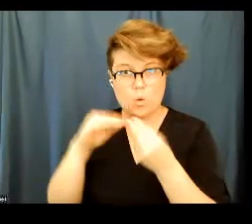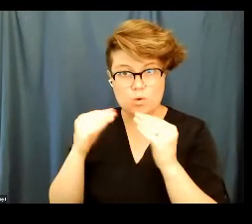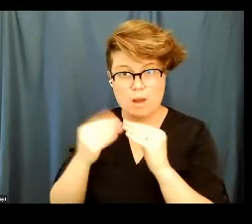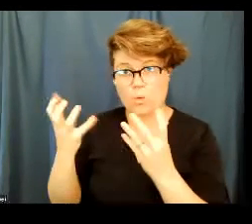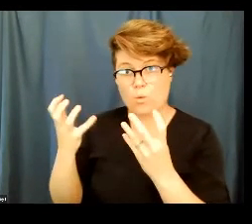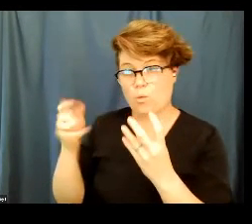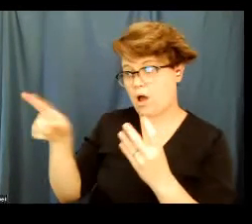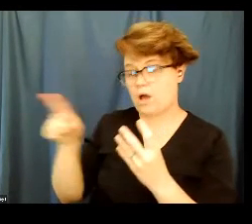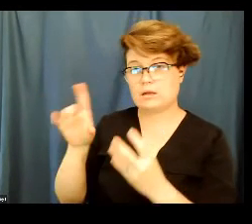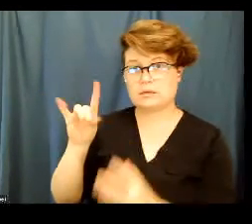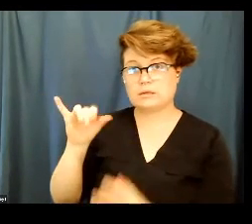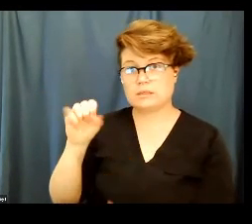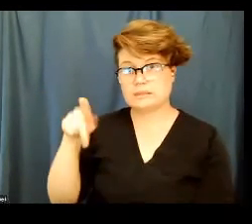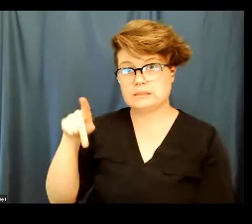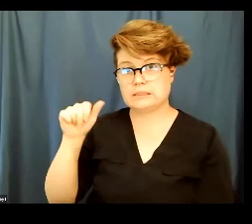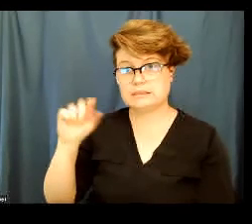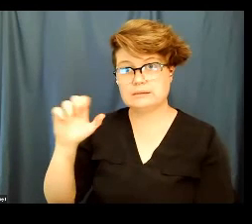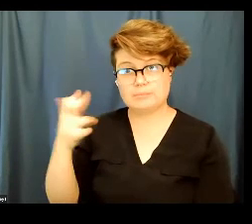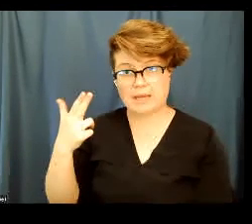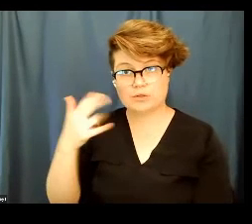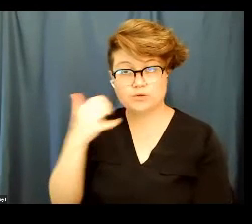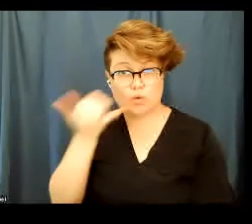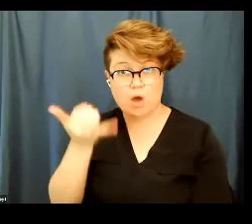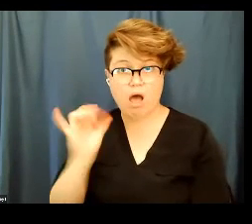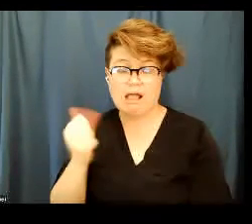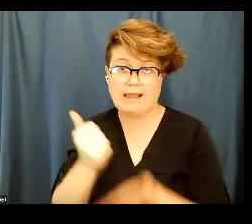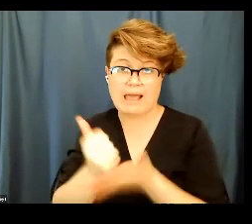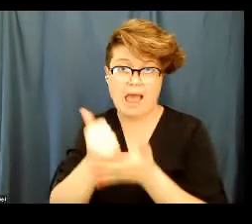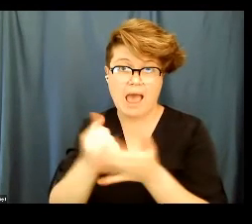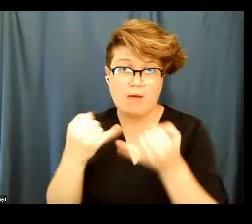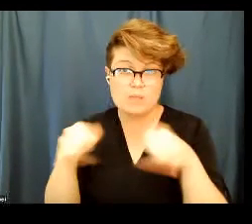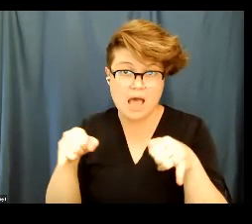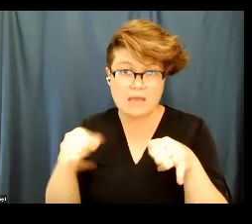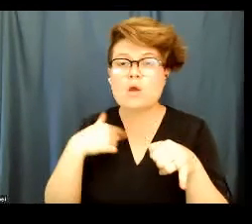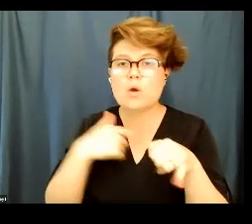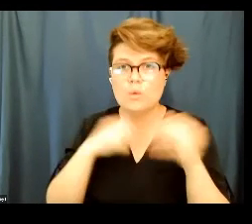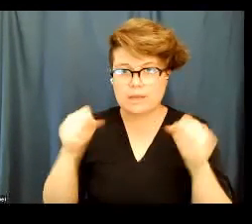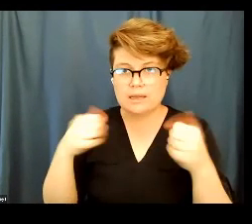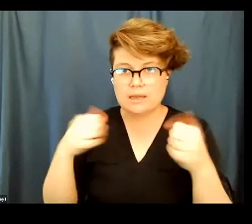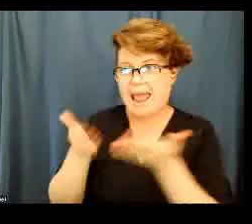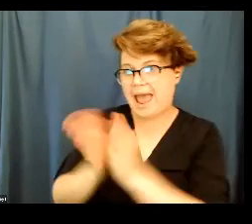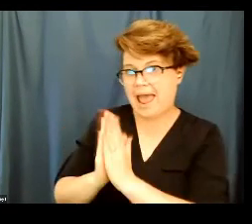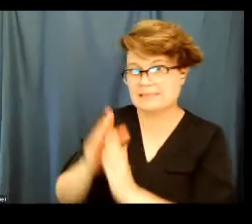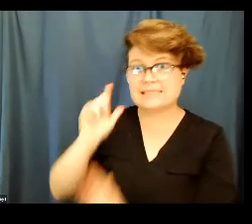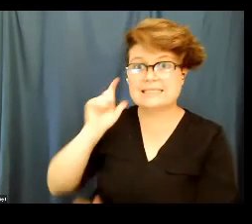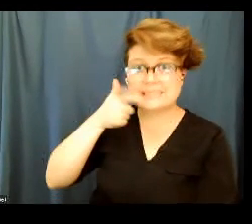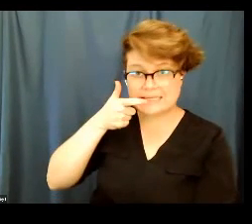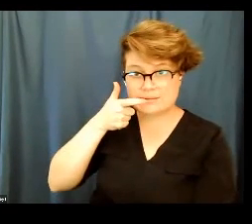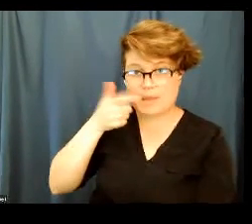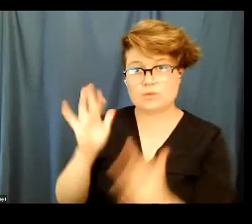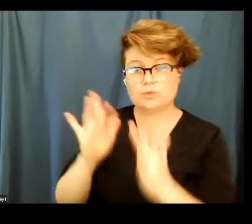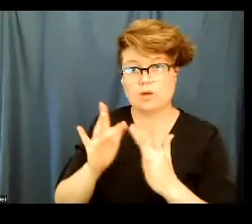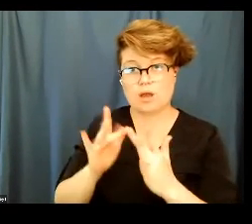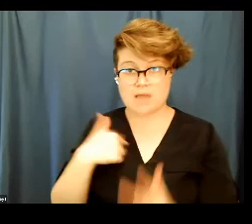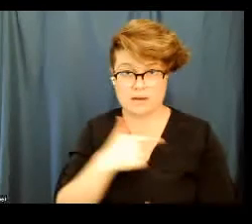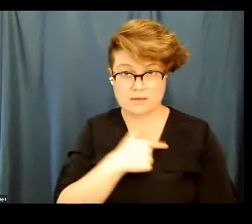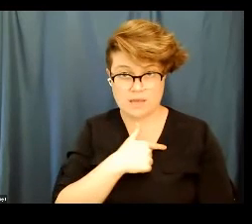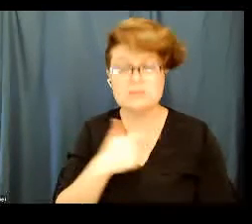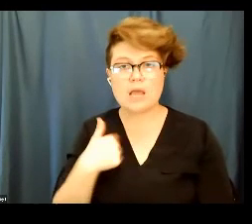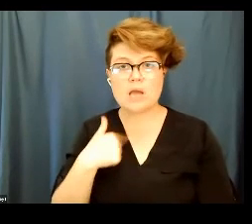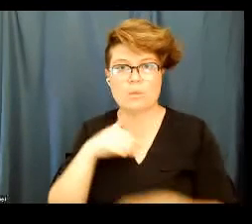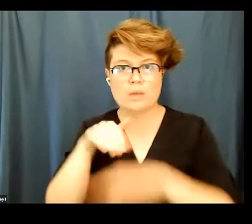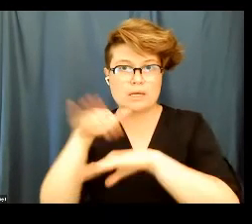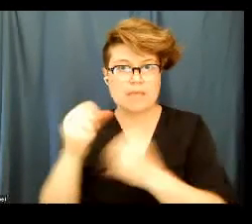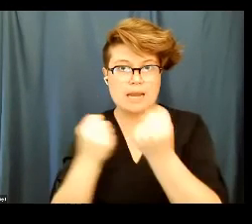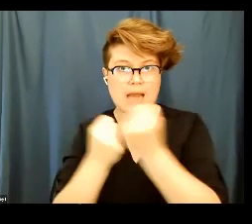contact, like our helpline. We can have dispatch contact us, and then we can send out an advocate to the